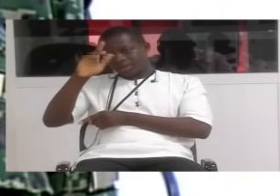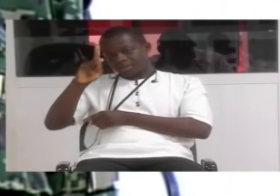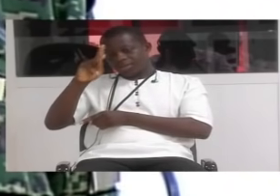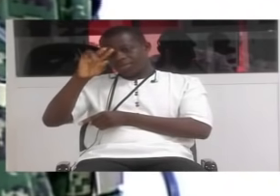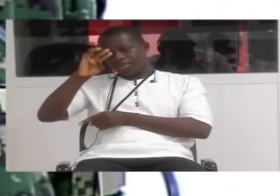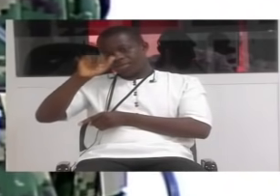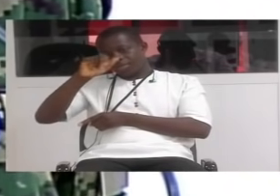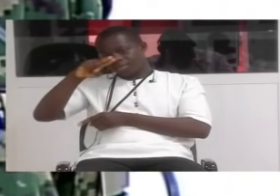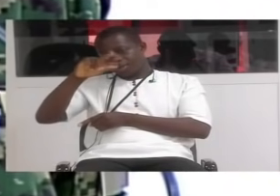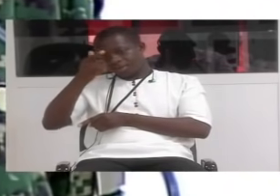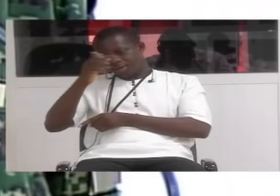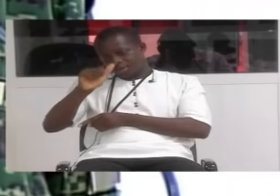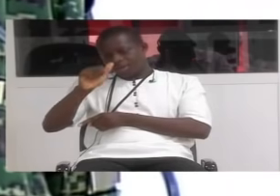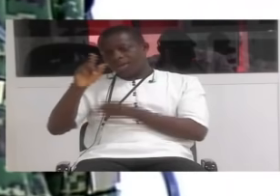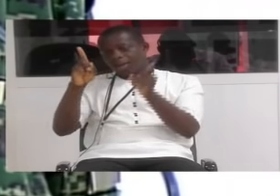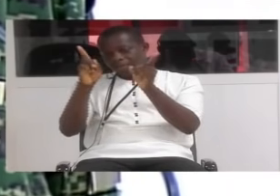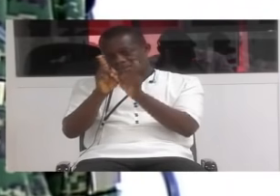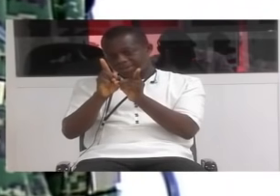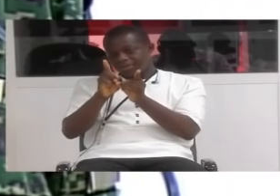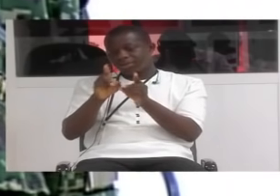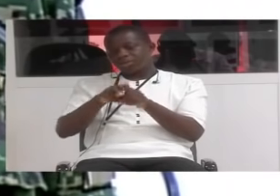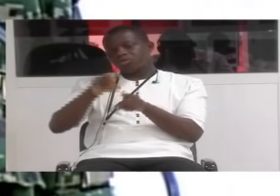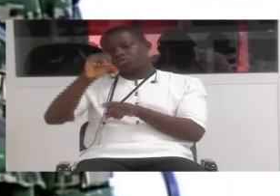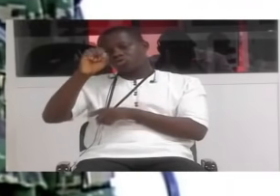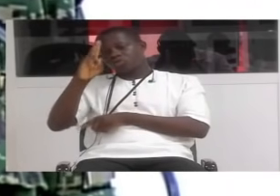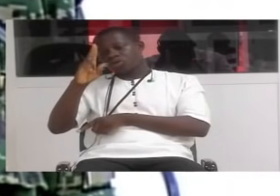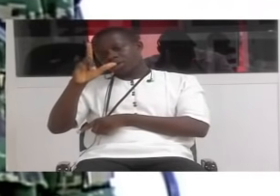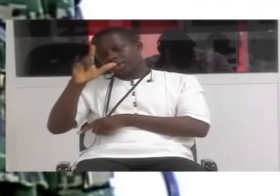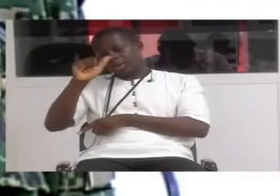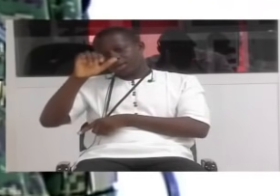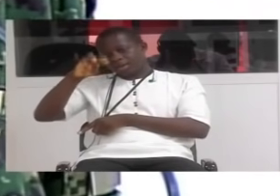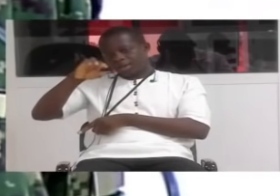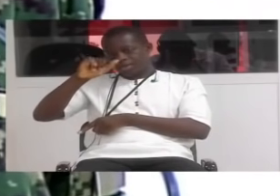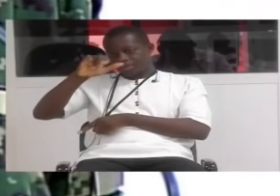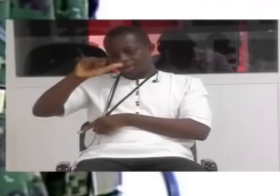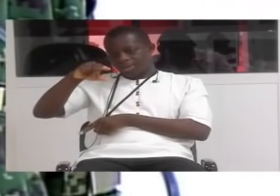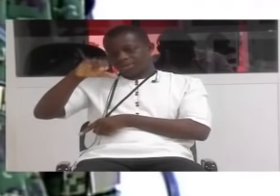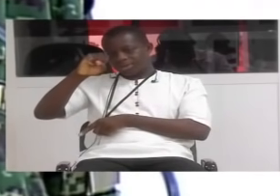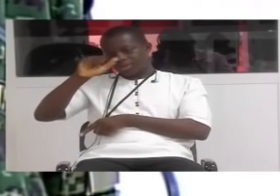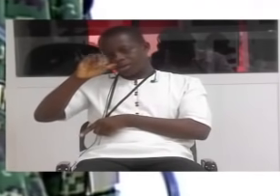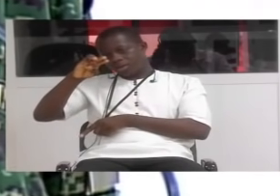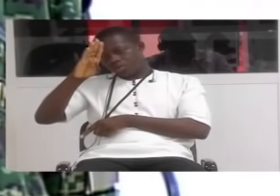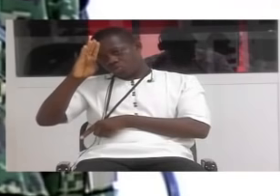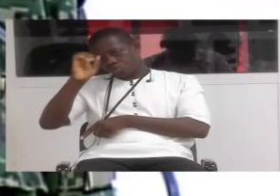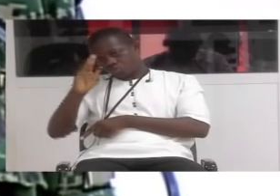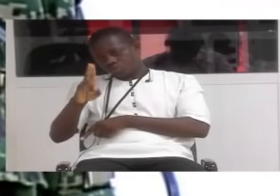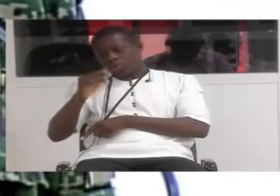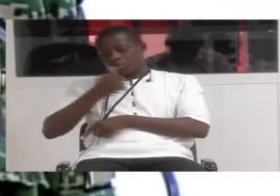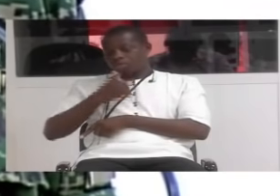Nga Suleiman Sambu Taraje. I found Suleiman Sambu. Mfanan Nadan Late Kang. I also came and joined